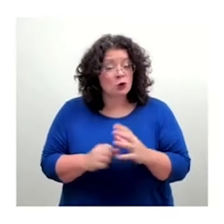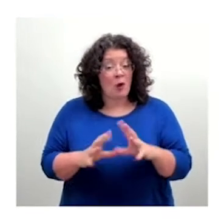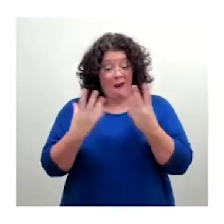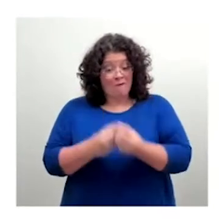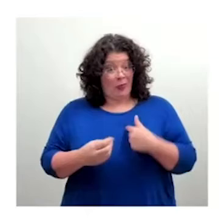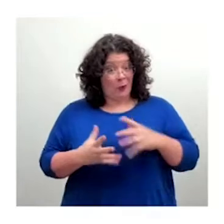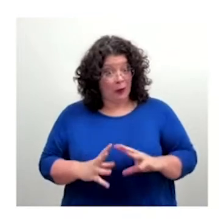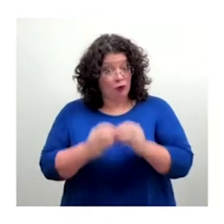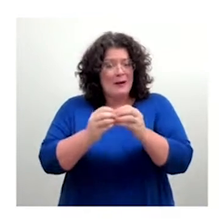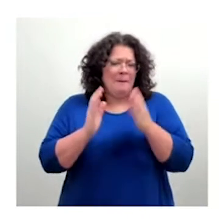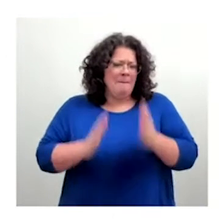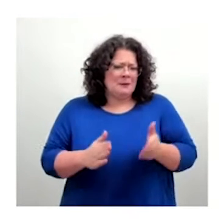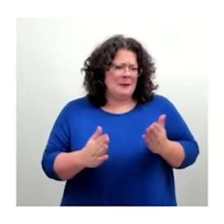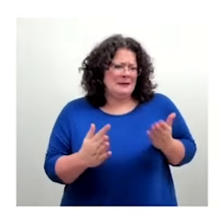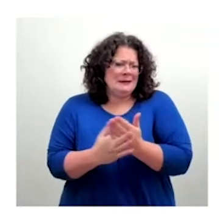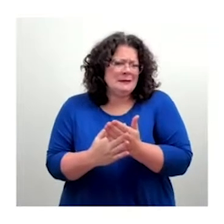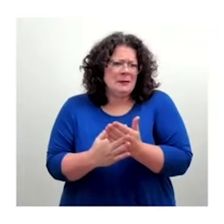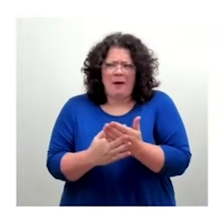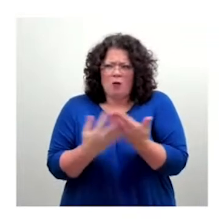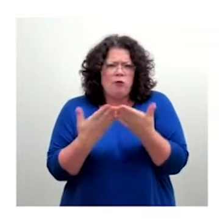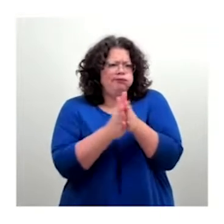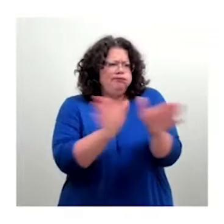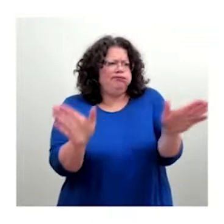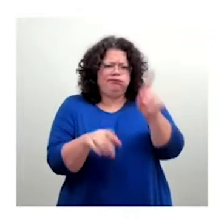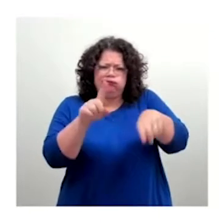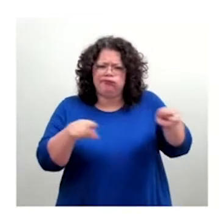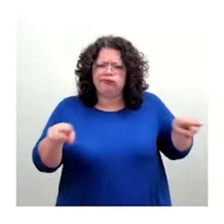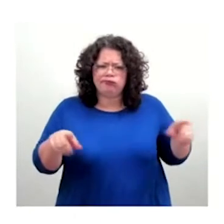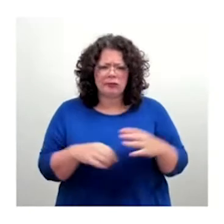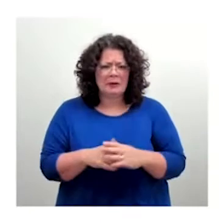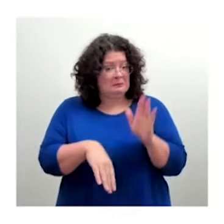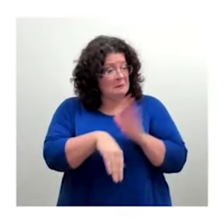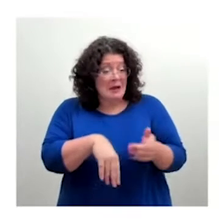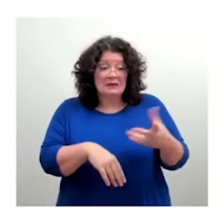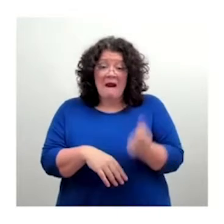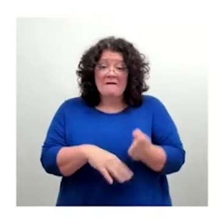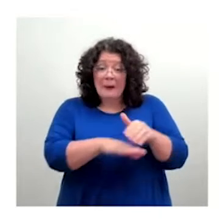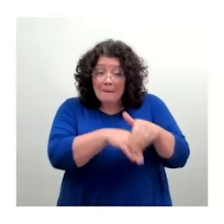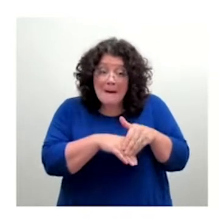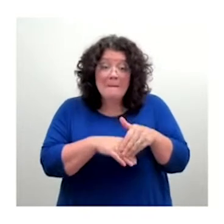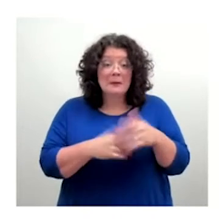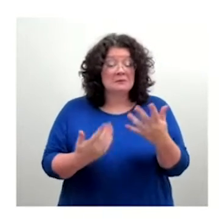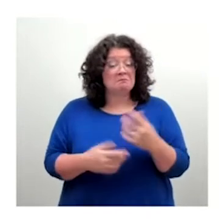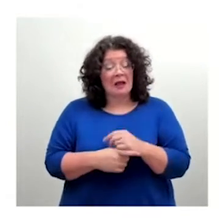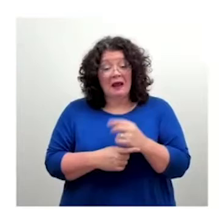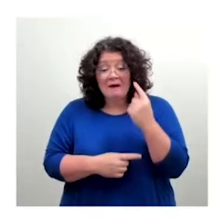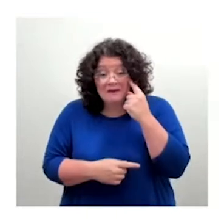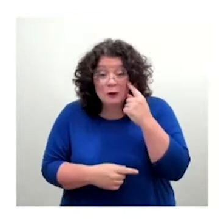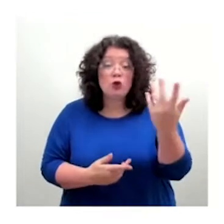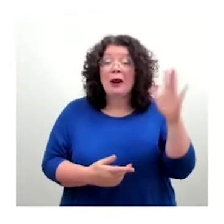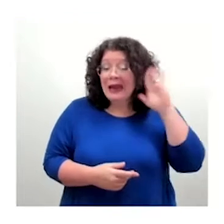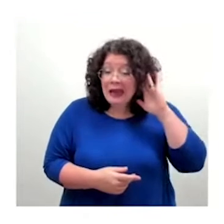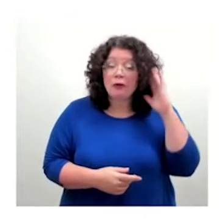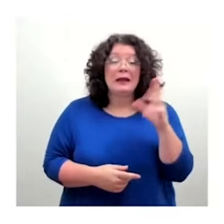this means we must make sure that you don't need to rely on sight alone to understand information. The information conveyed needs to be accessible to a screen